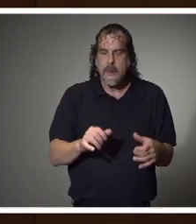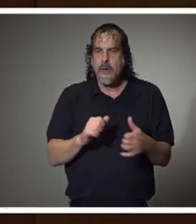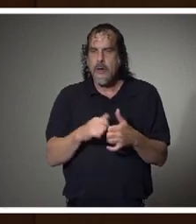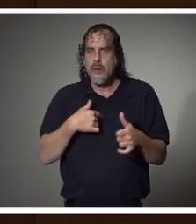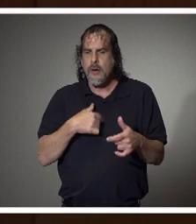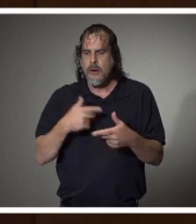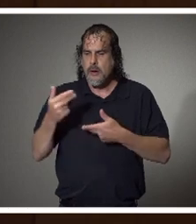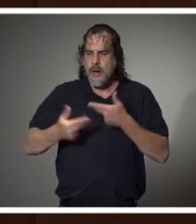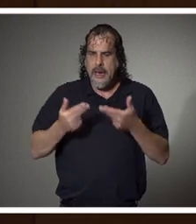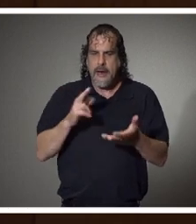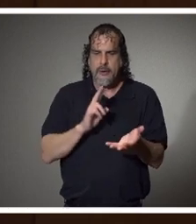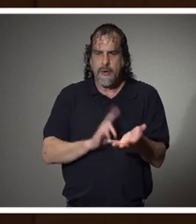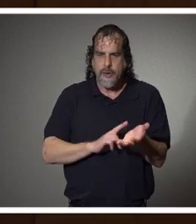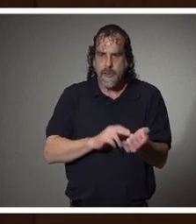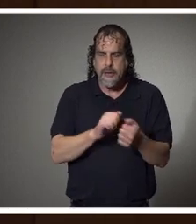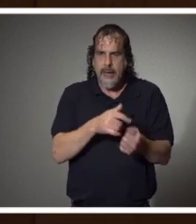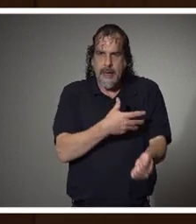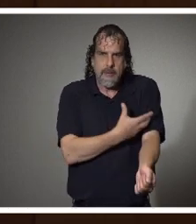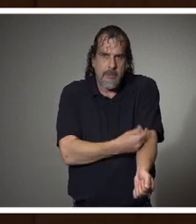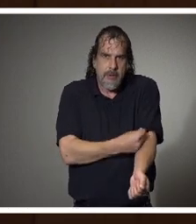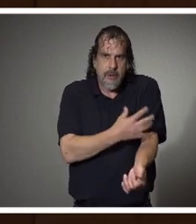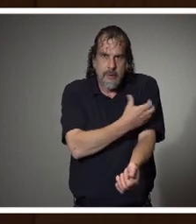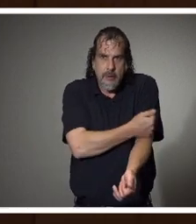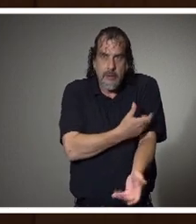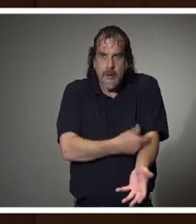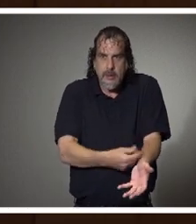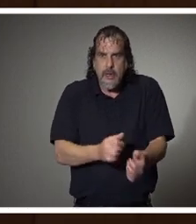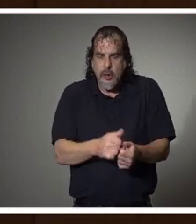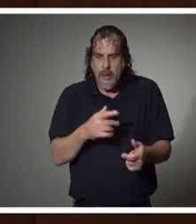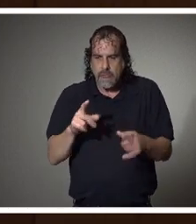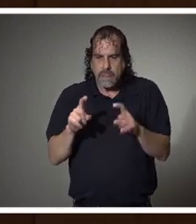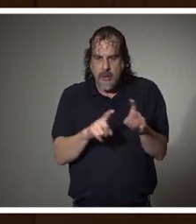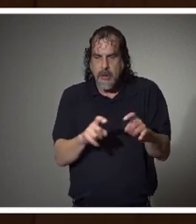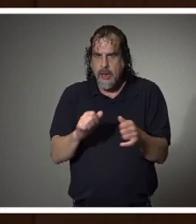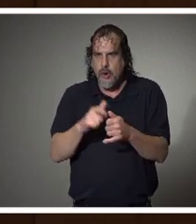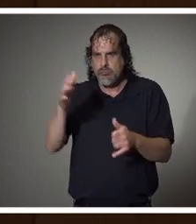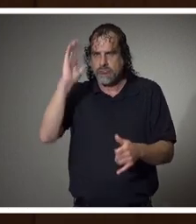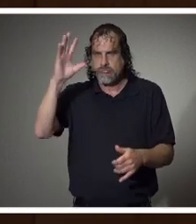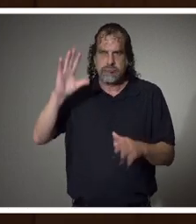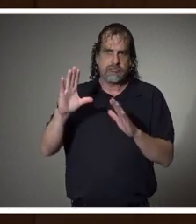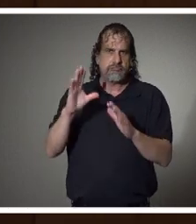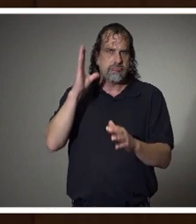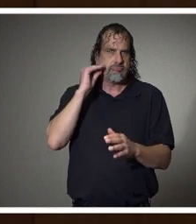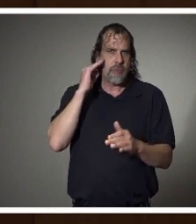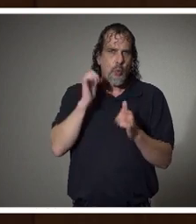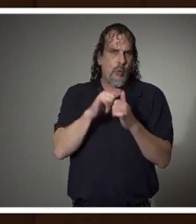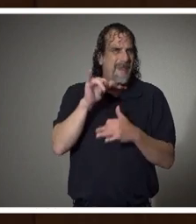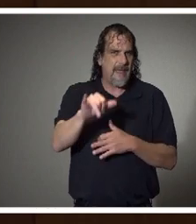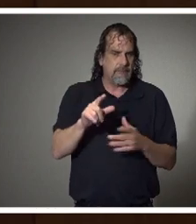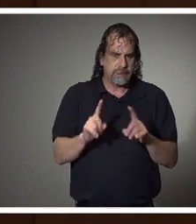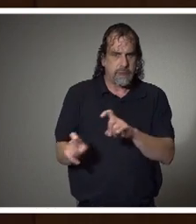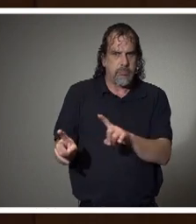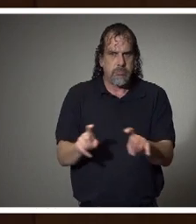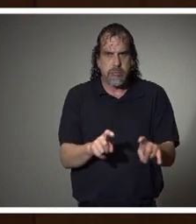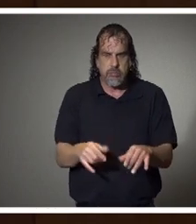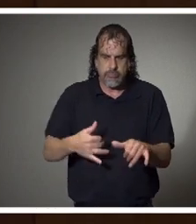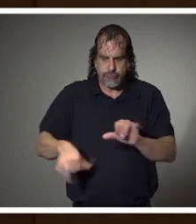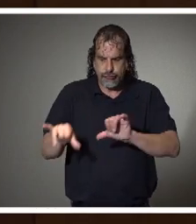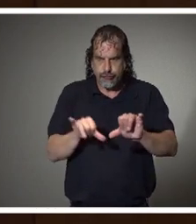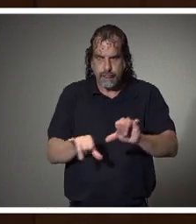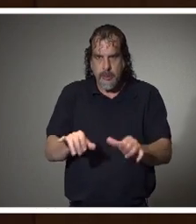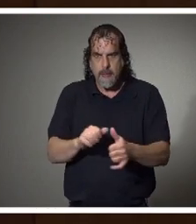hiring nurses and epidemiologists who have some existing medical background or some public health training. But there are going to be other